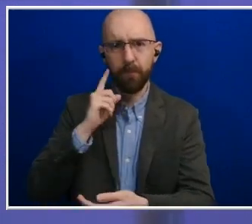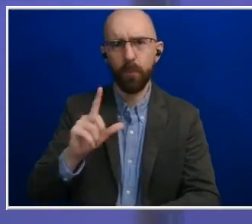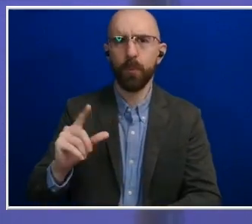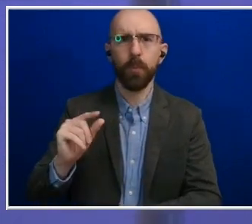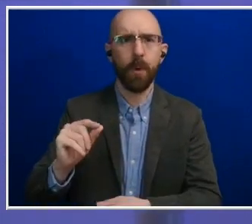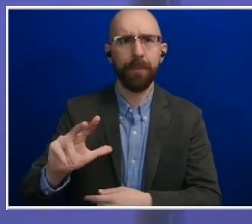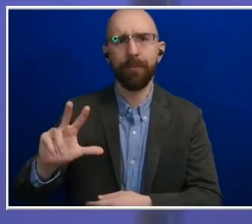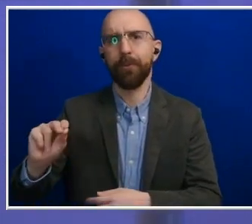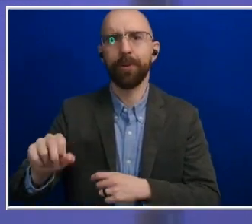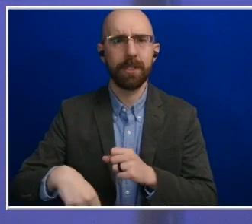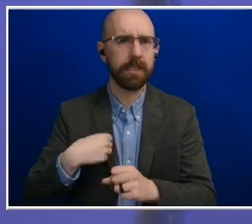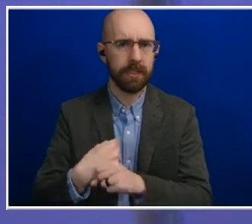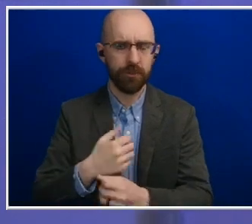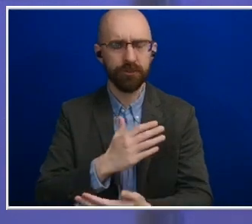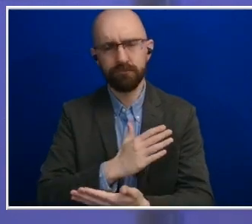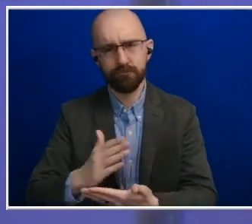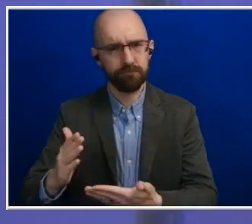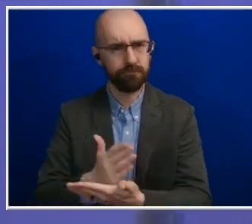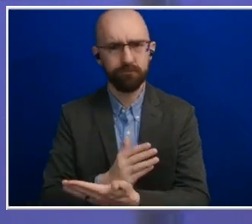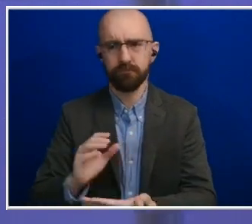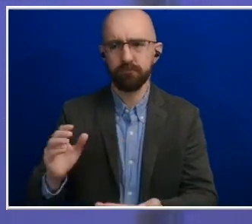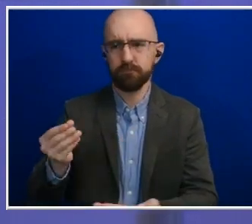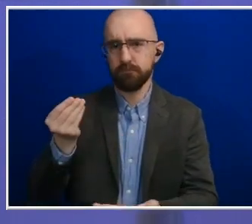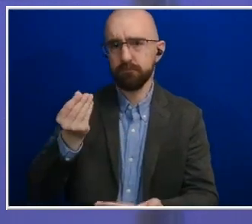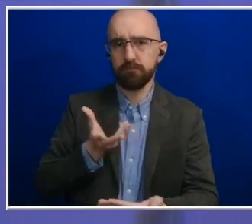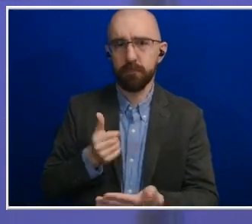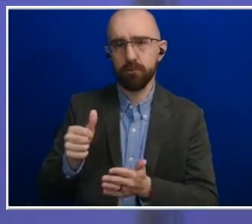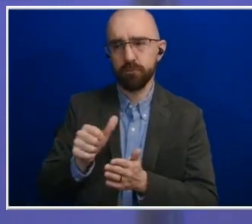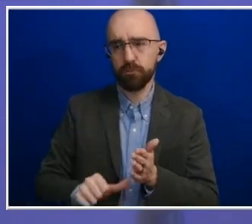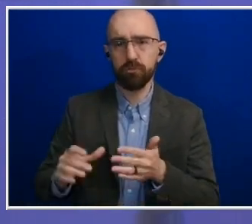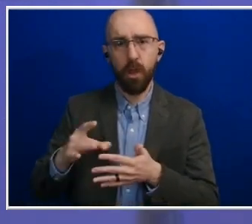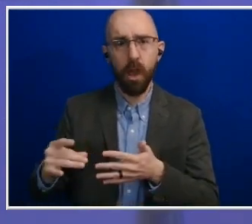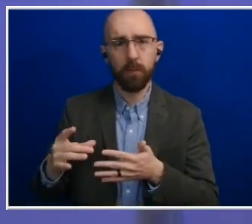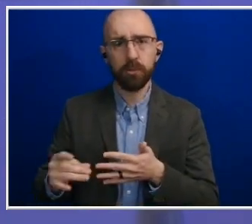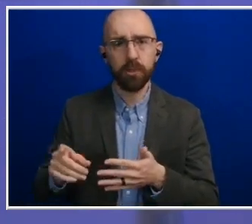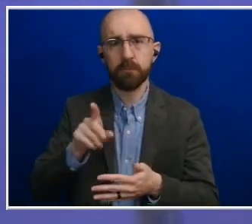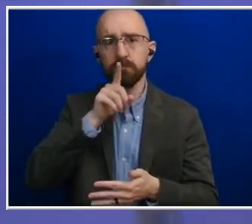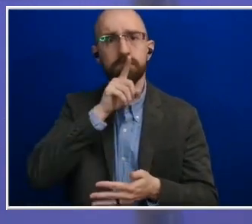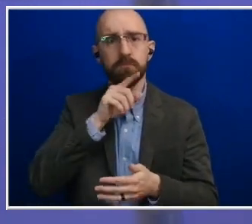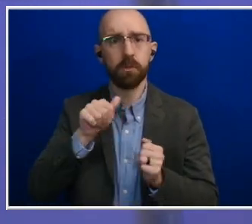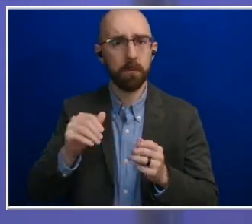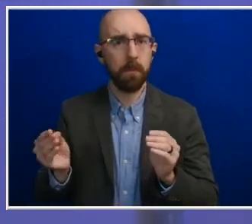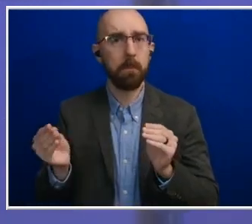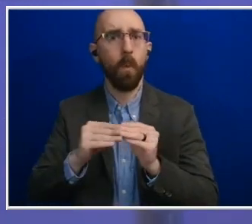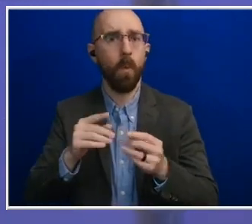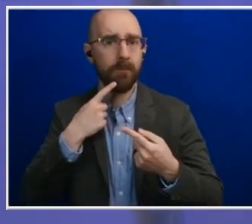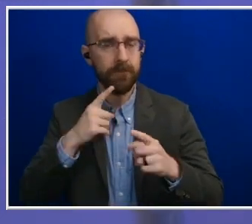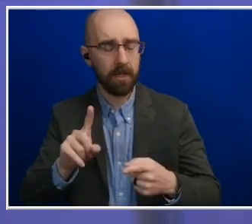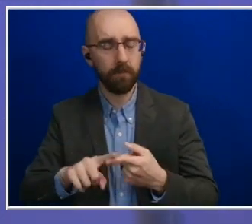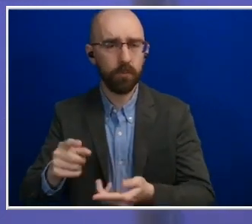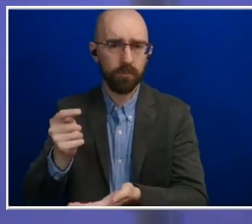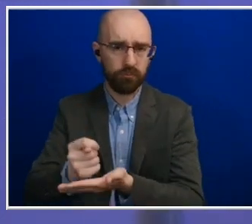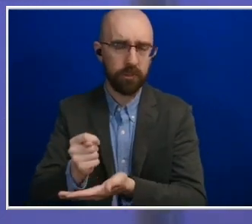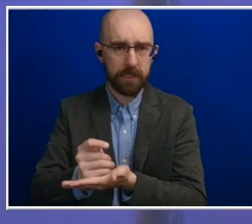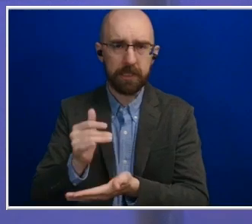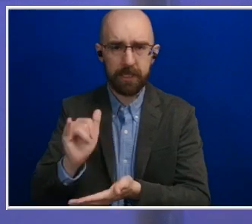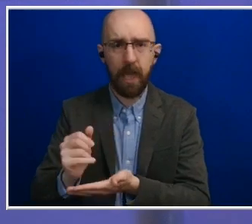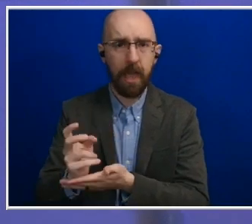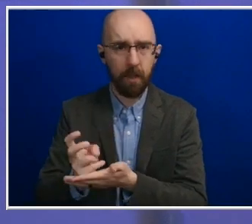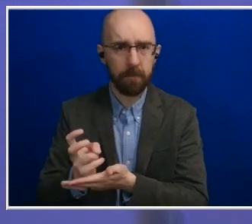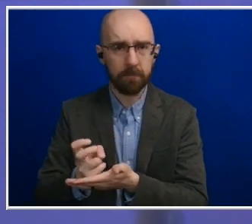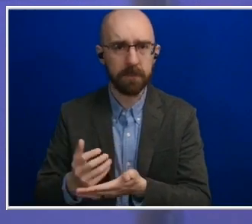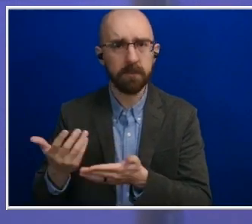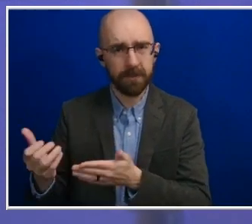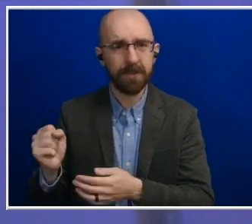then they were never told that surgery could be an option that could be more effective to treat their epilepsy. And so I feel like